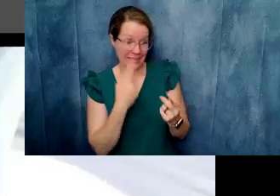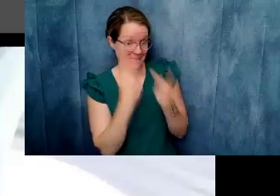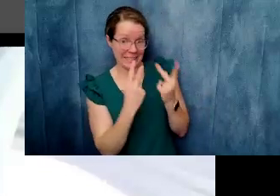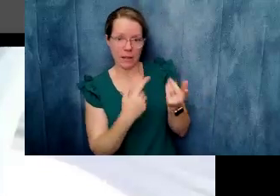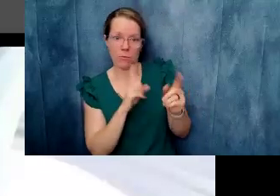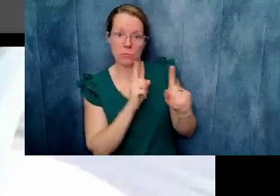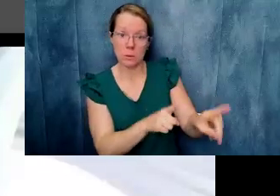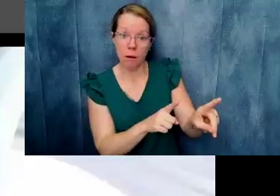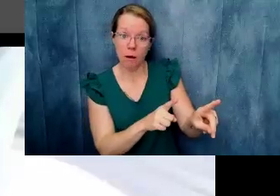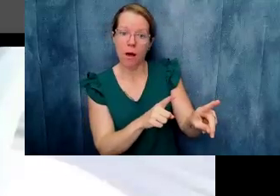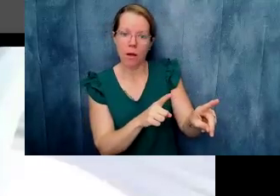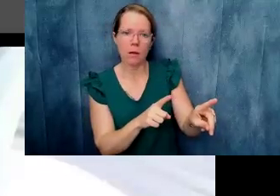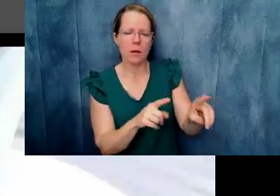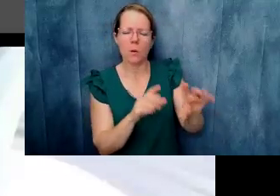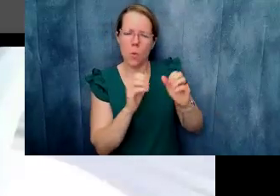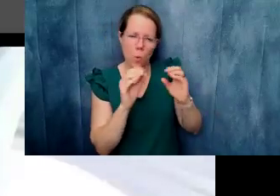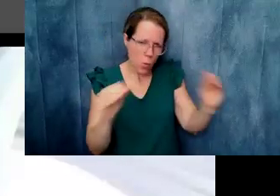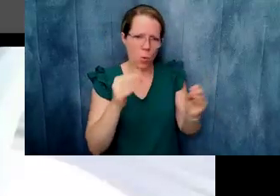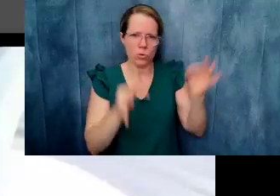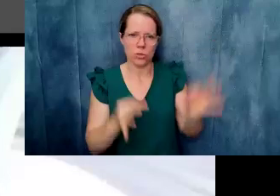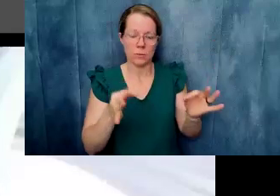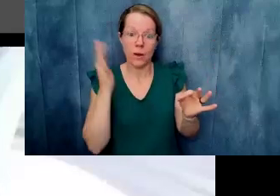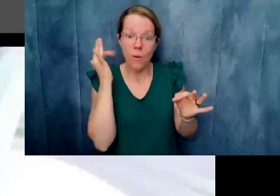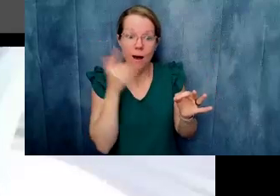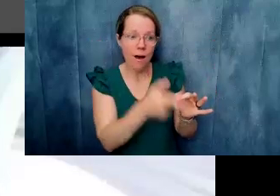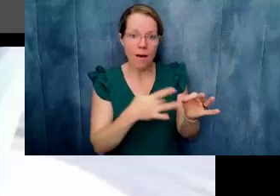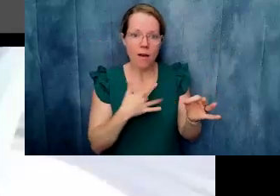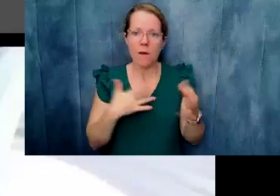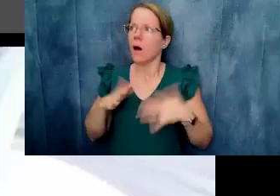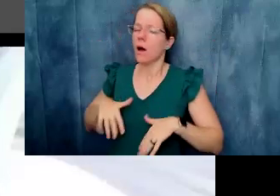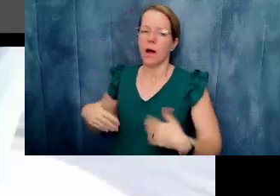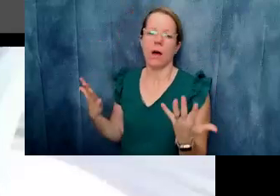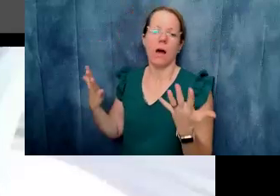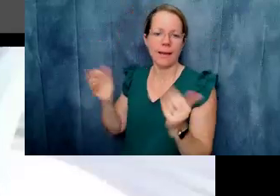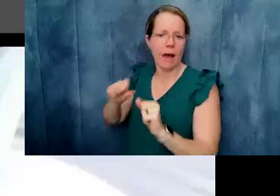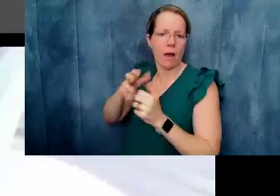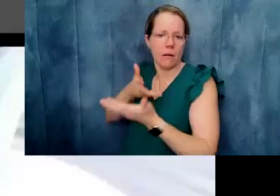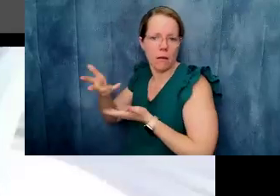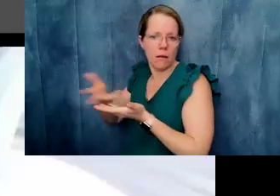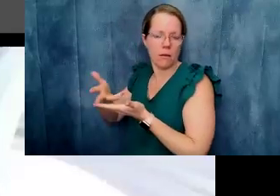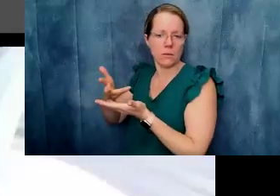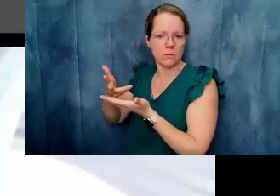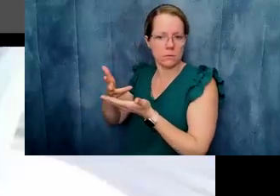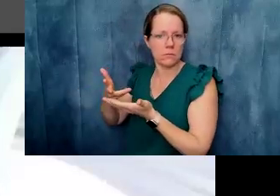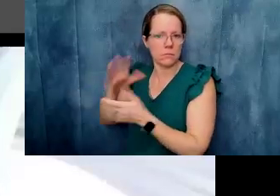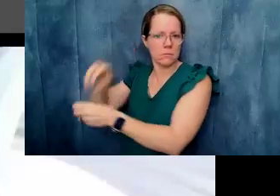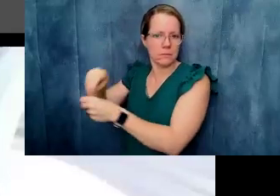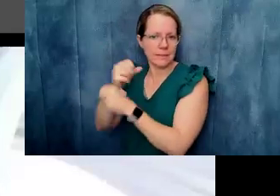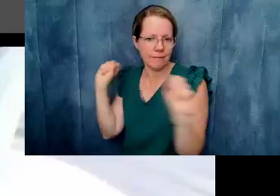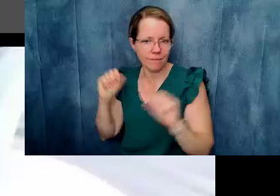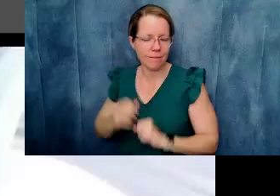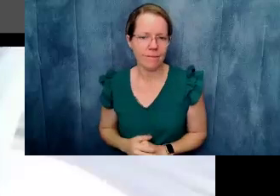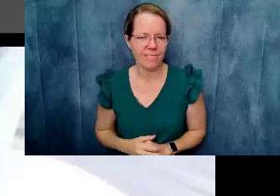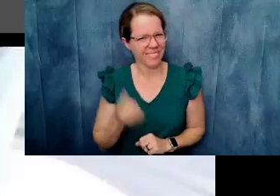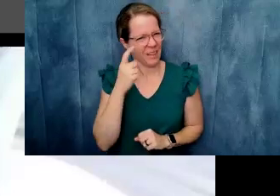to encourage active engagement, right? And that, again, in addition to this cultural humility practice, it's actually understanding the